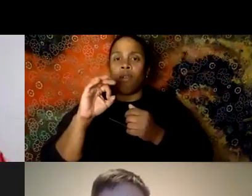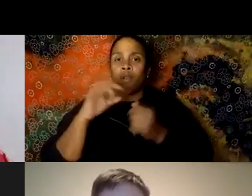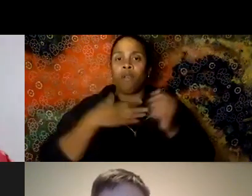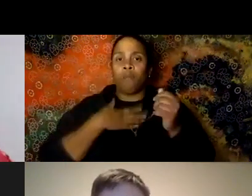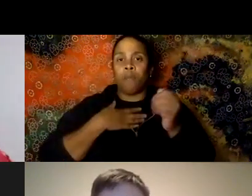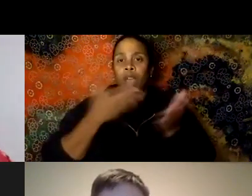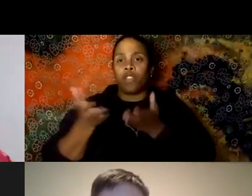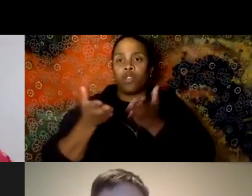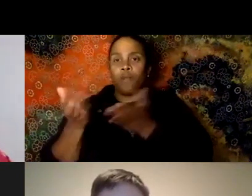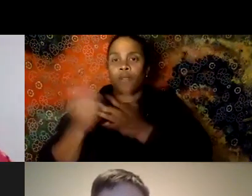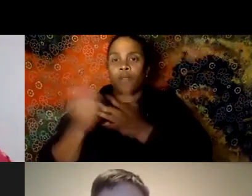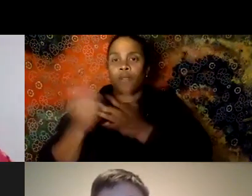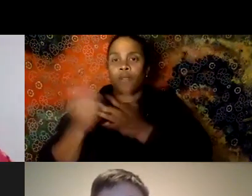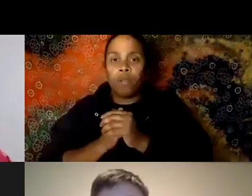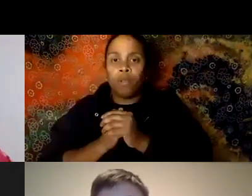integration